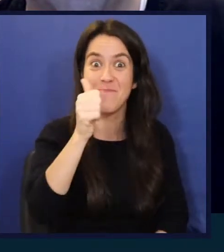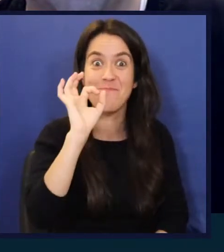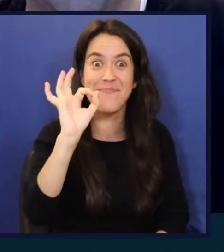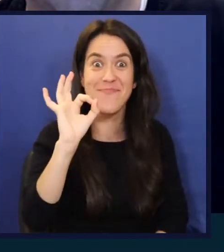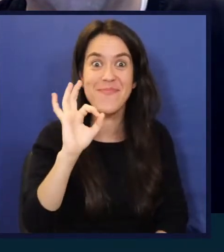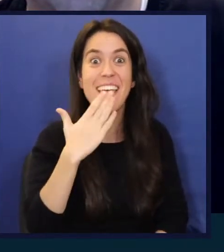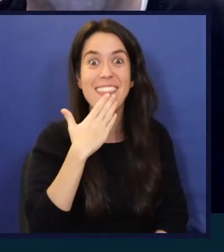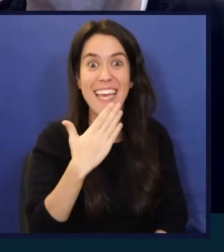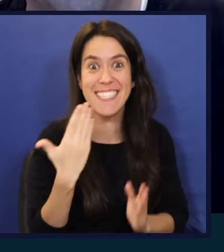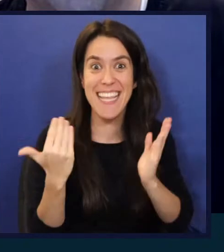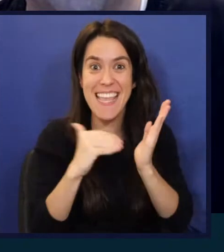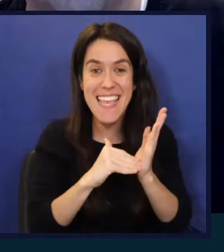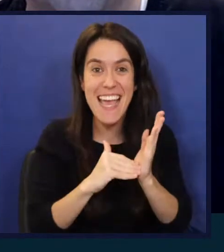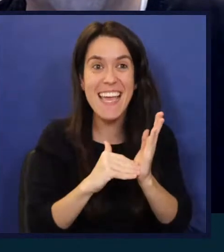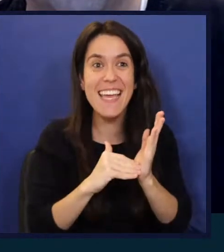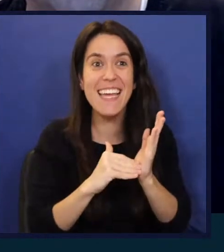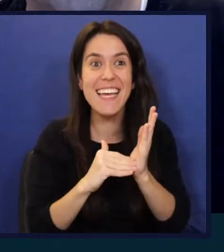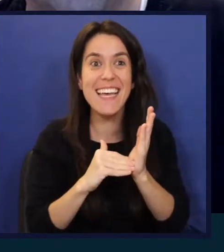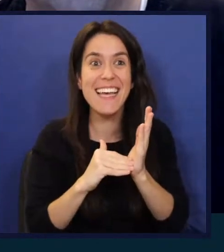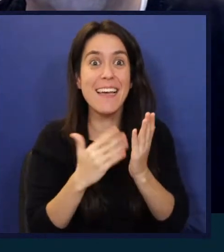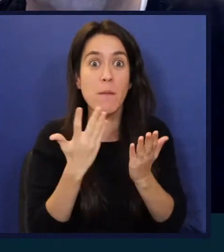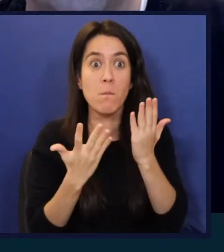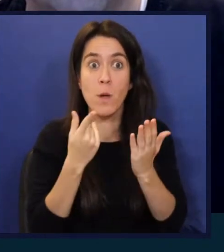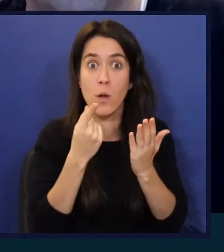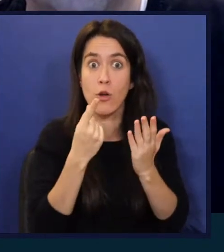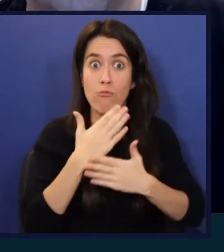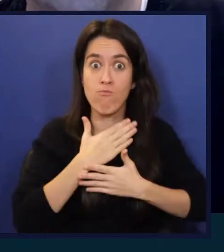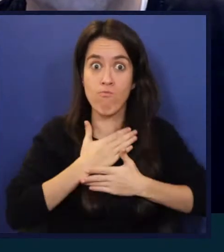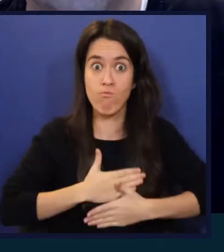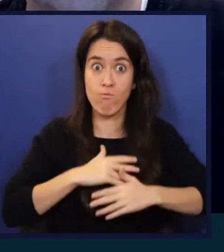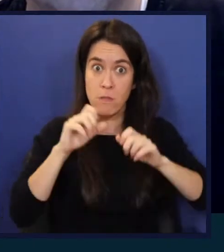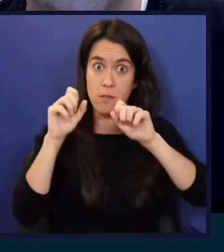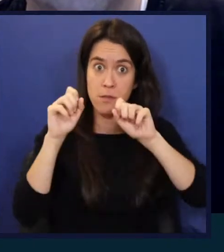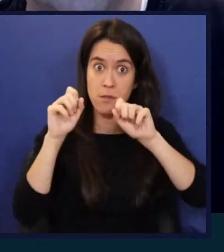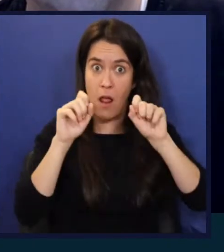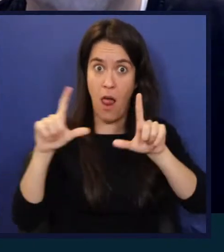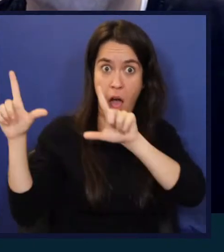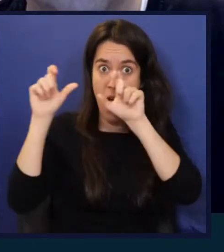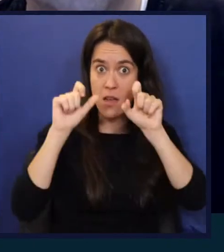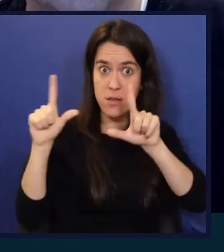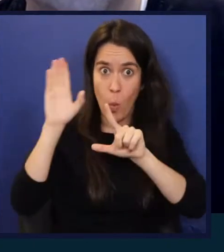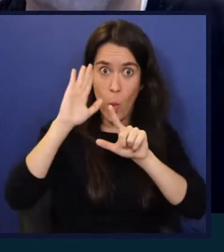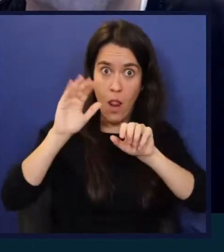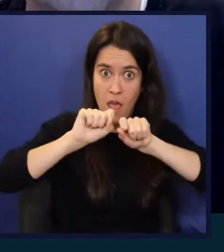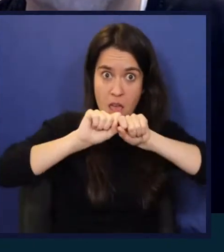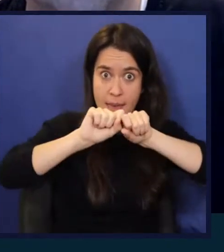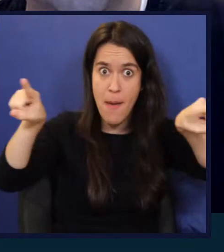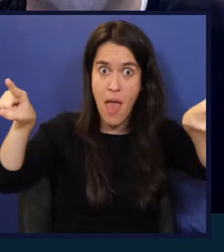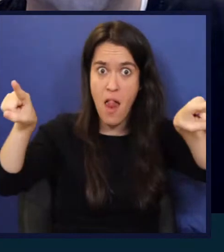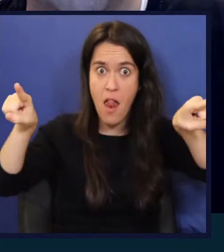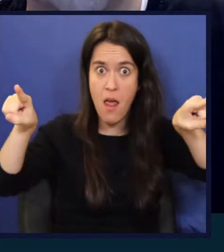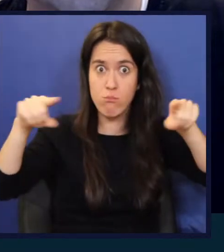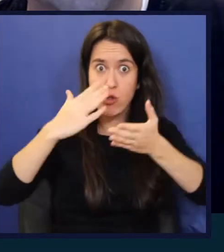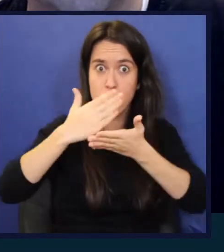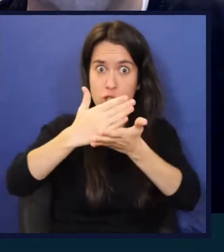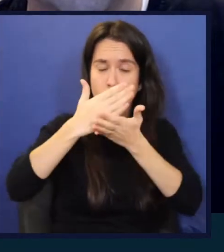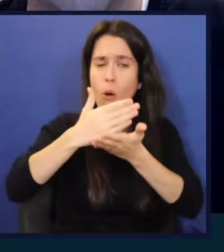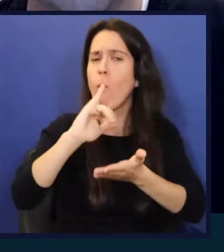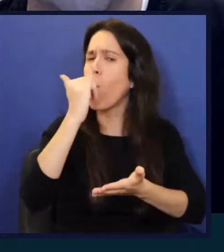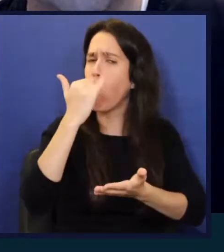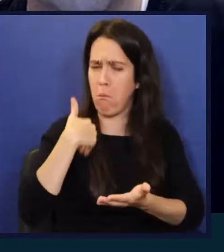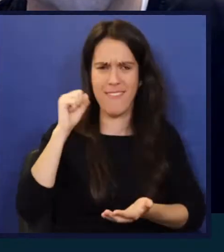thanks again. Are you willing to share the slides with us? Absolutely, I can do that. Nice,